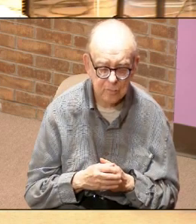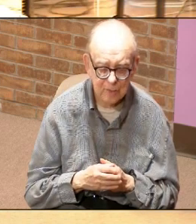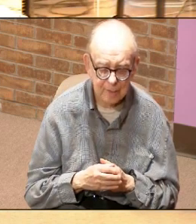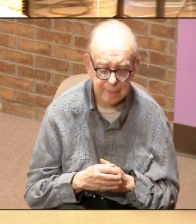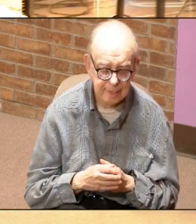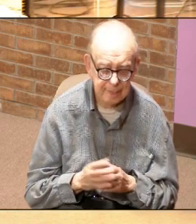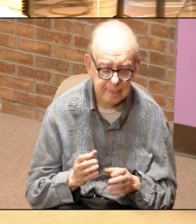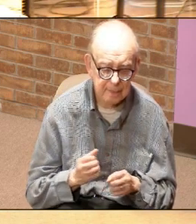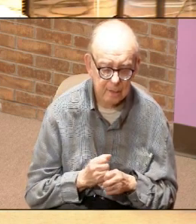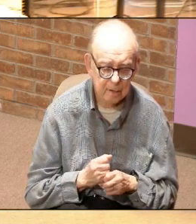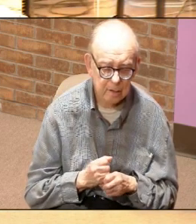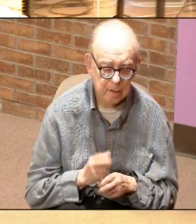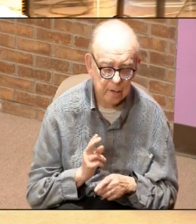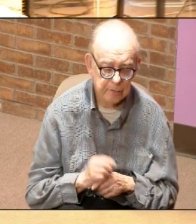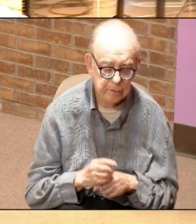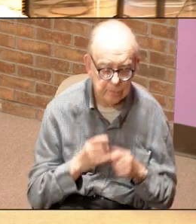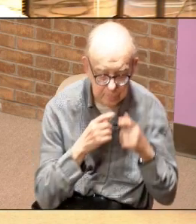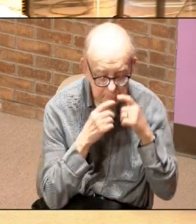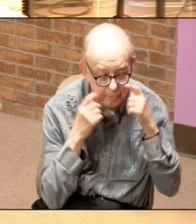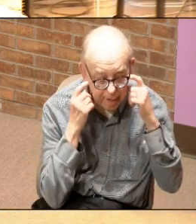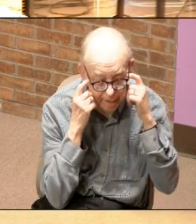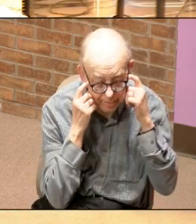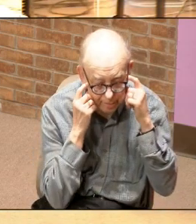You got to wear a mask